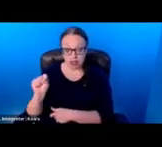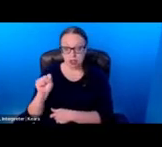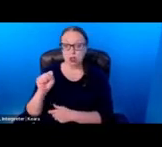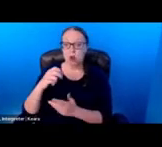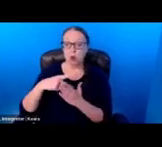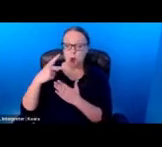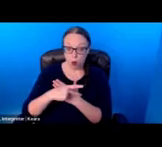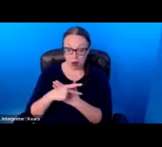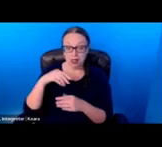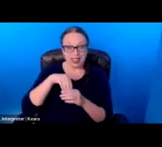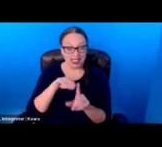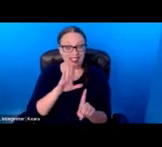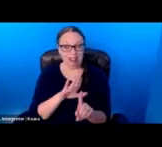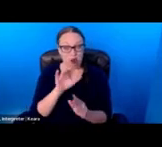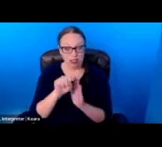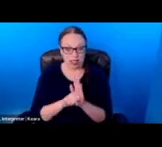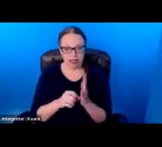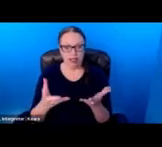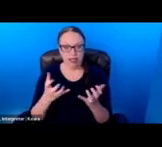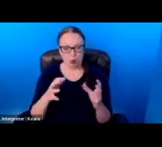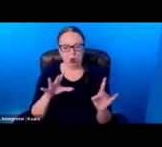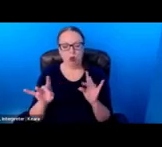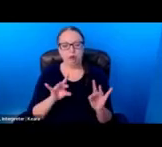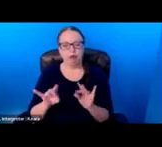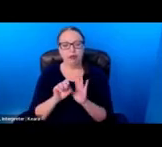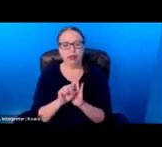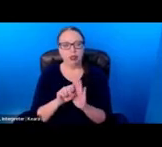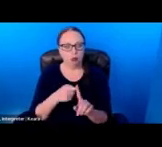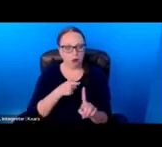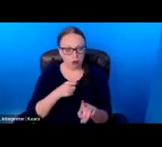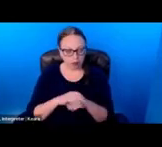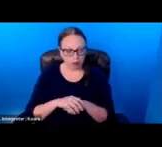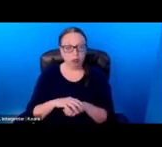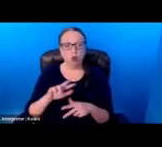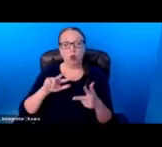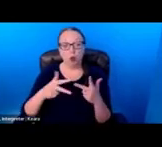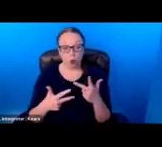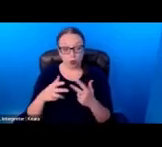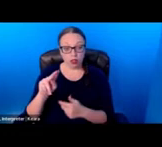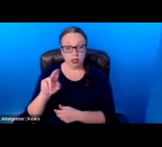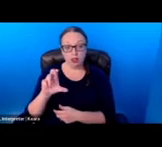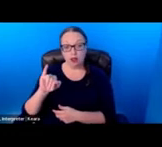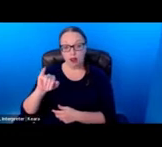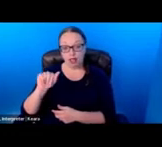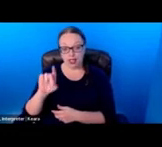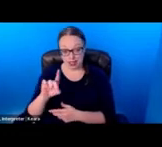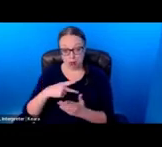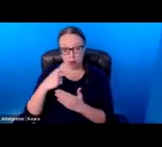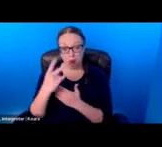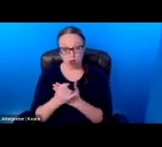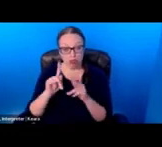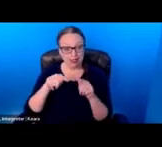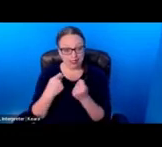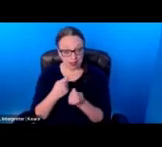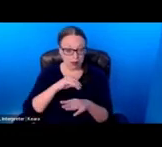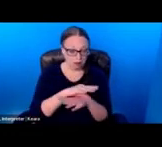state that they want to sample from. Third, the NCIAD project team advises and tracks each